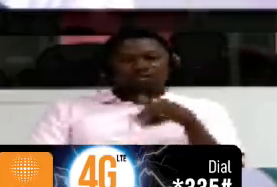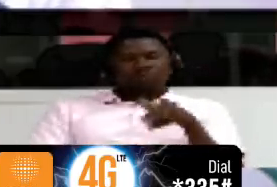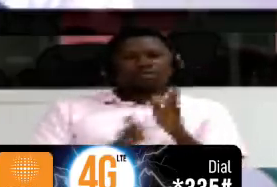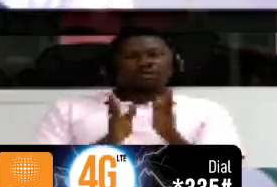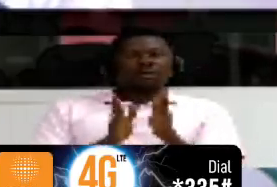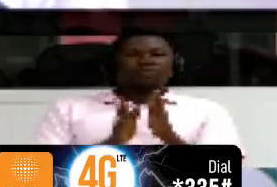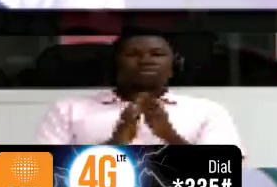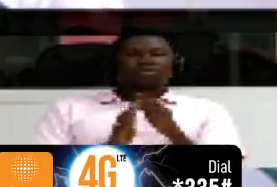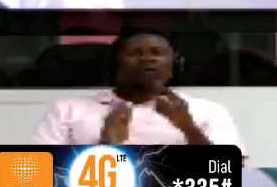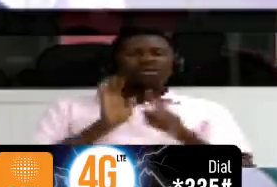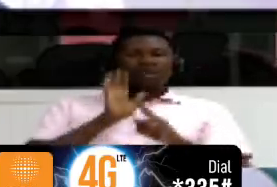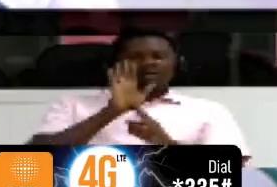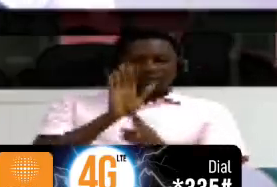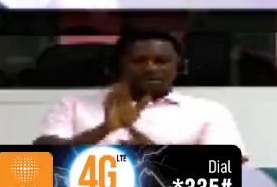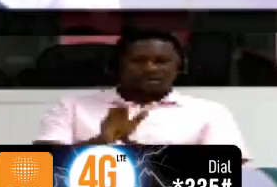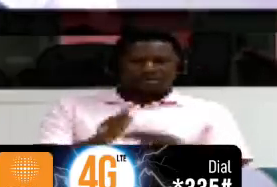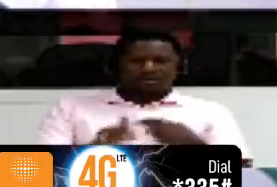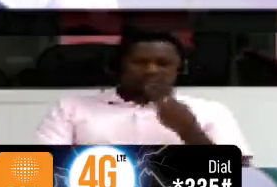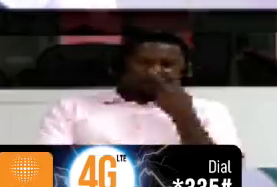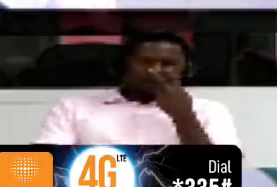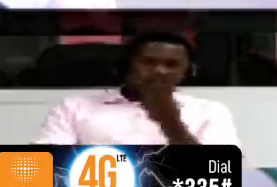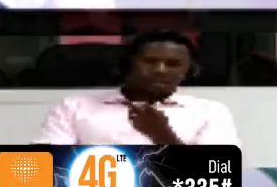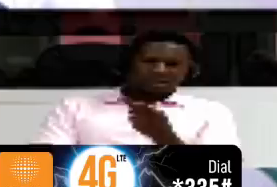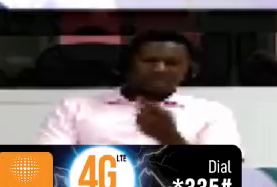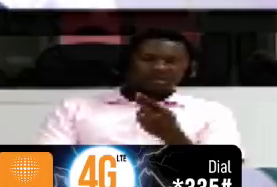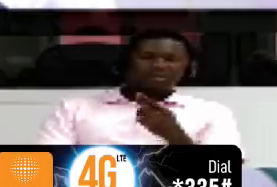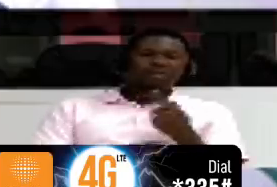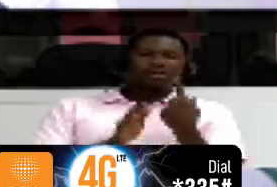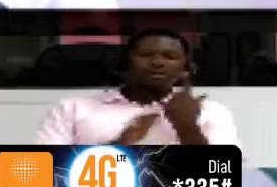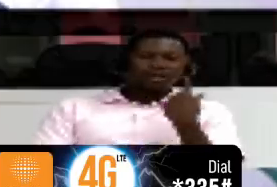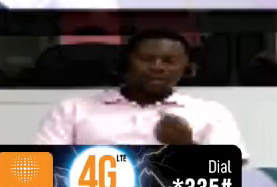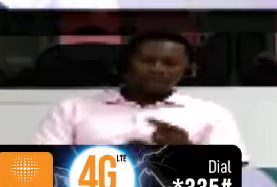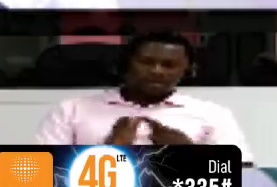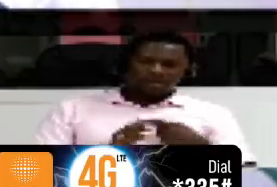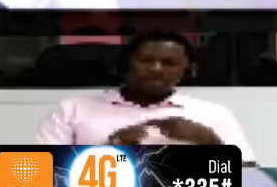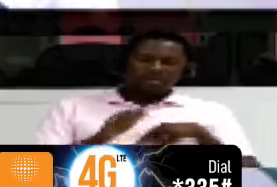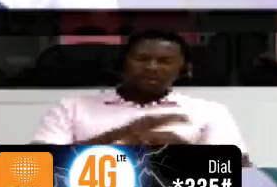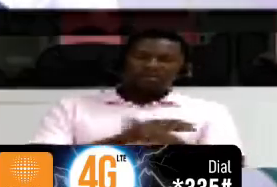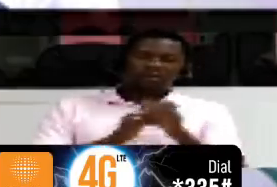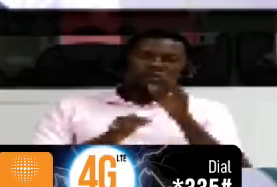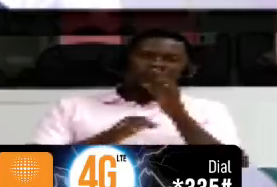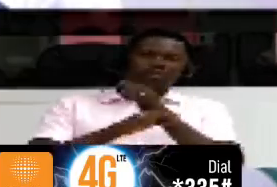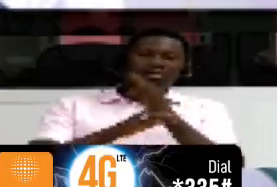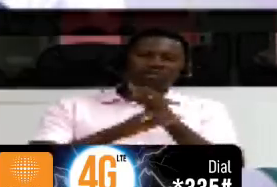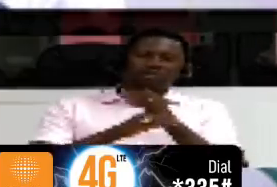One such example I have seen, like in the teaching service,